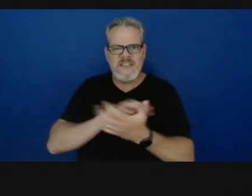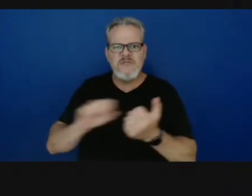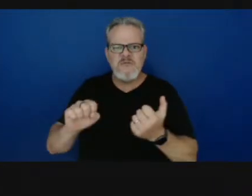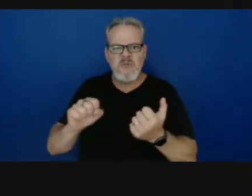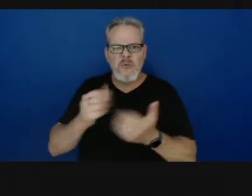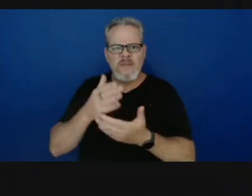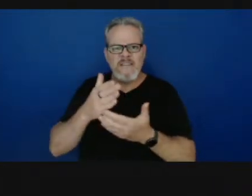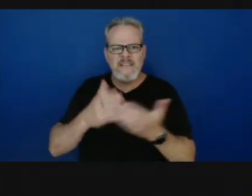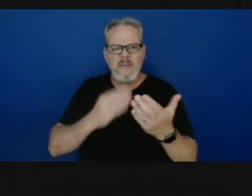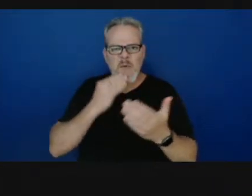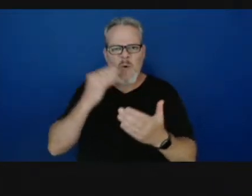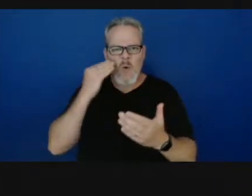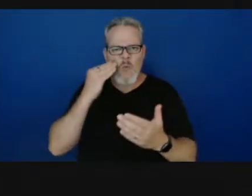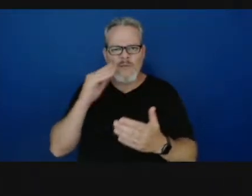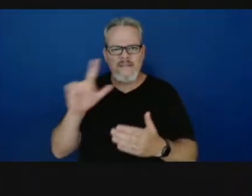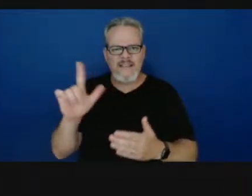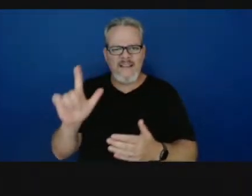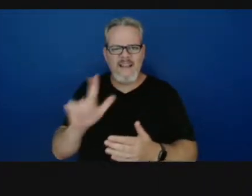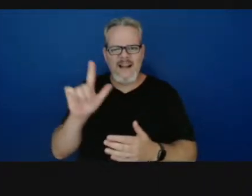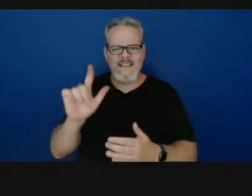Leilani Estates.